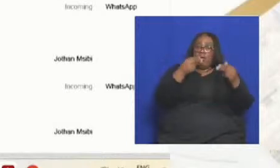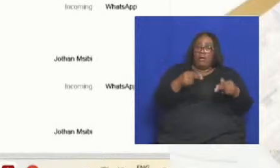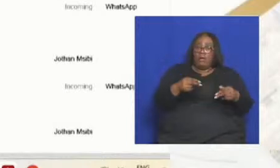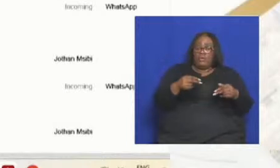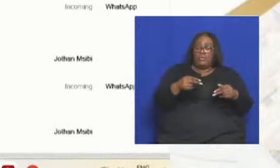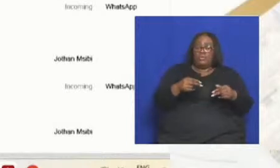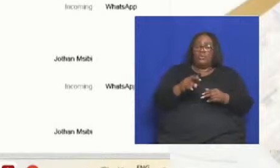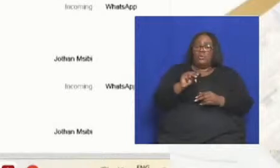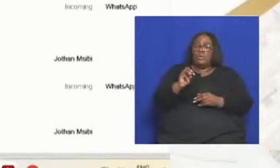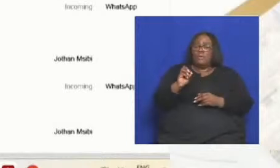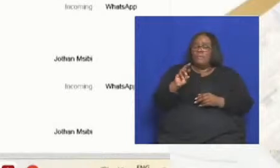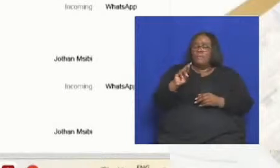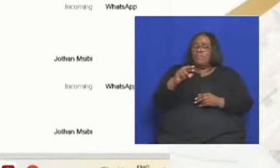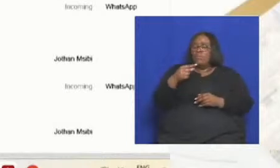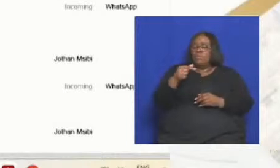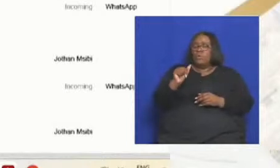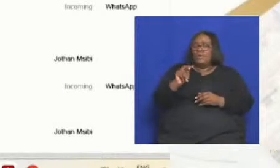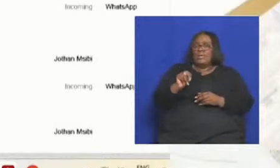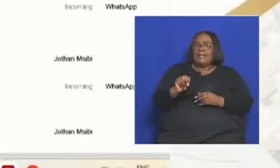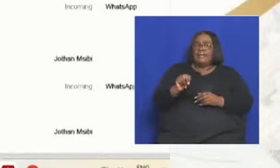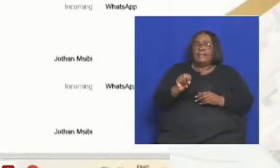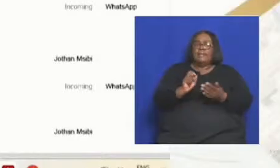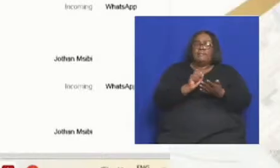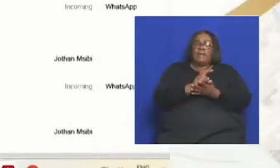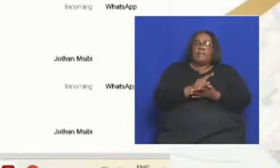money to be deposited into.